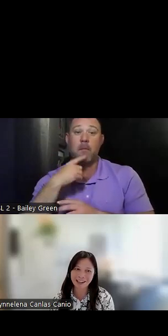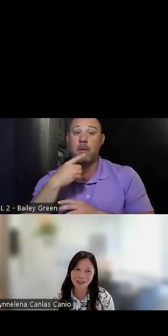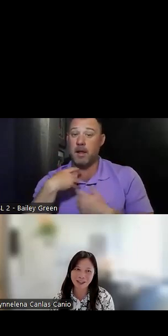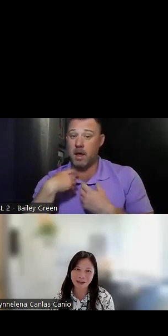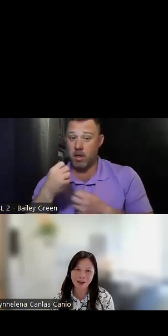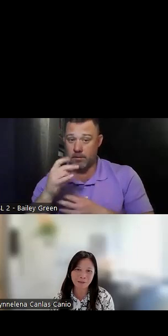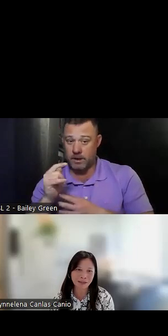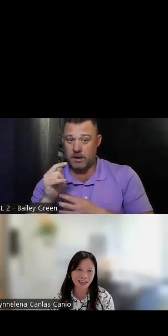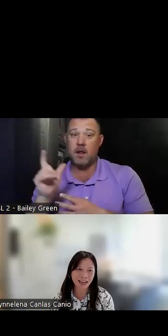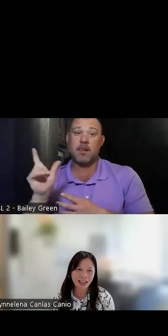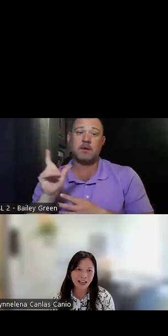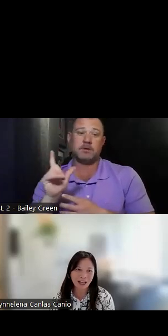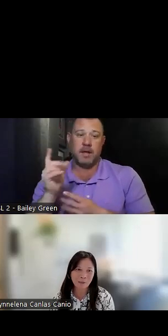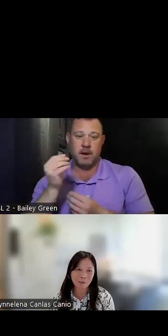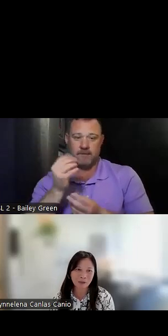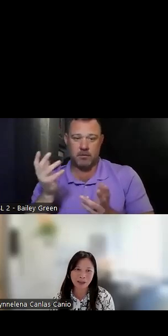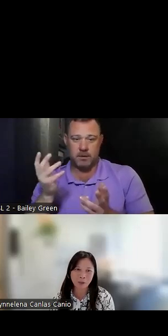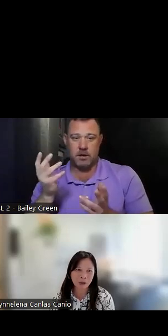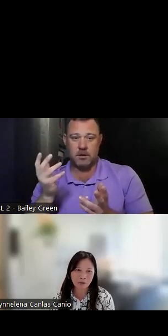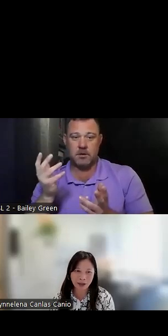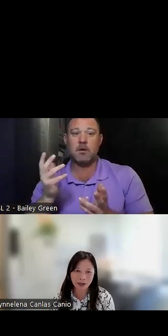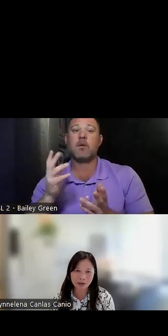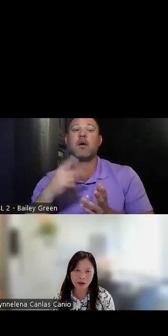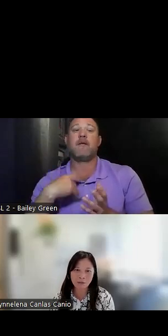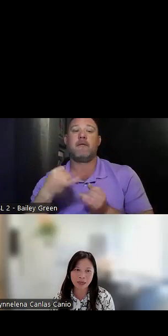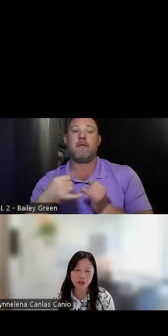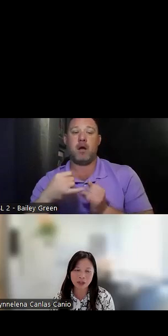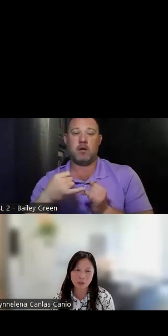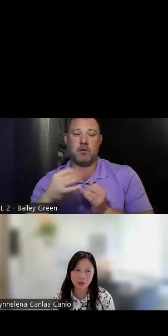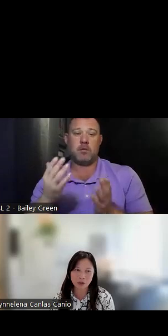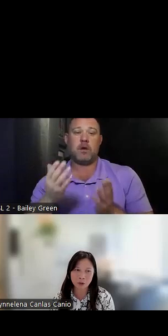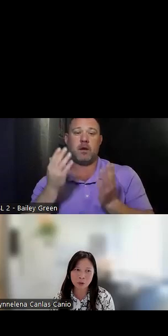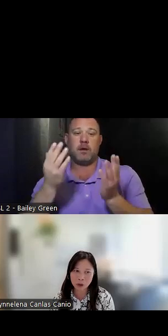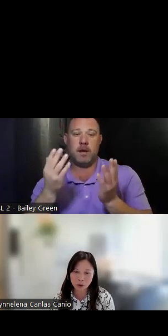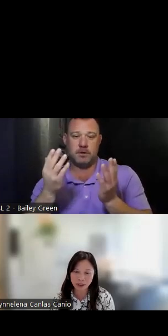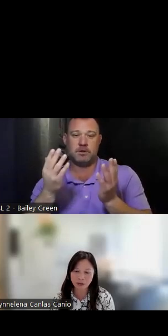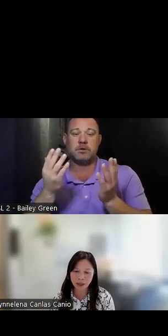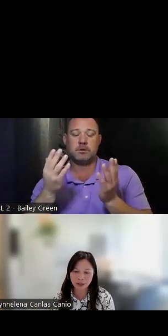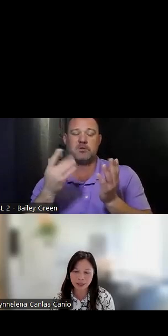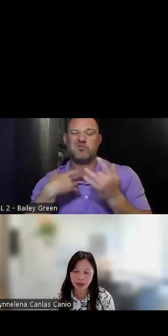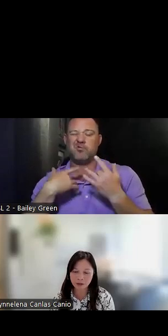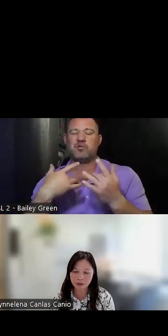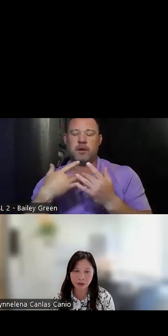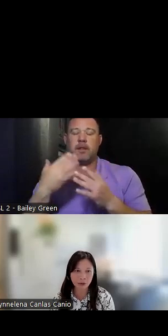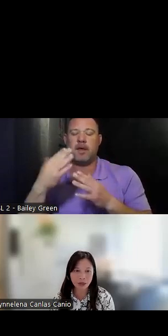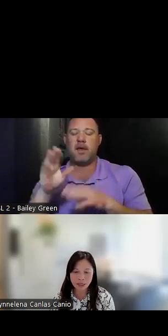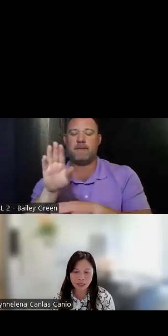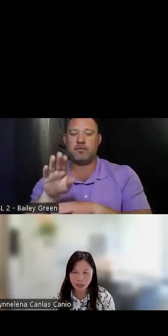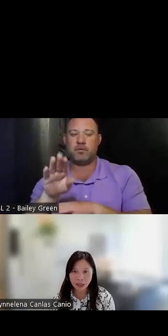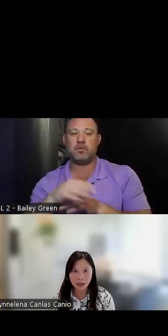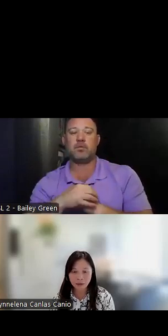update, and legislative update. And then we will finalize recommendations as we usually do later this